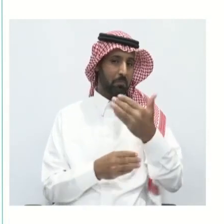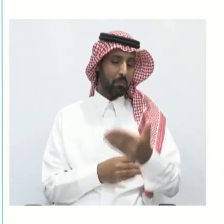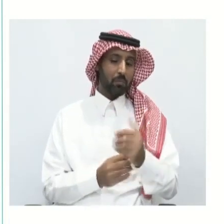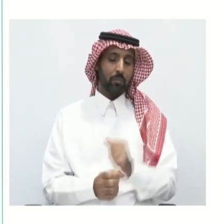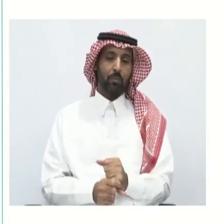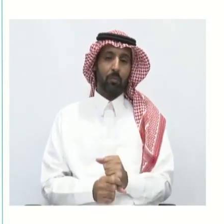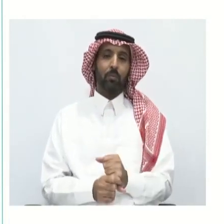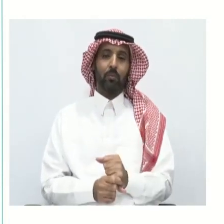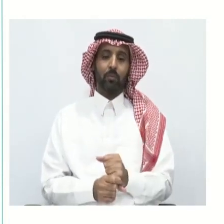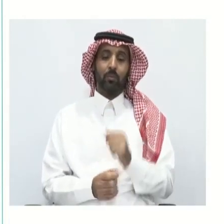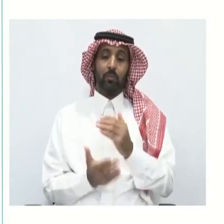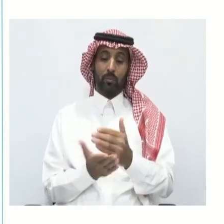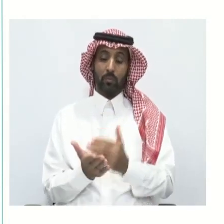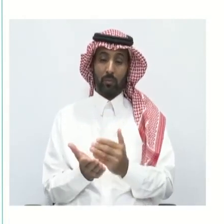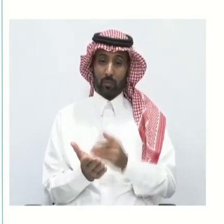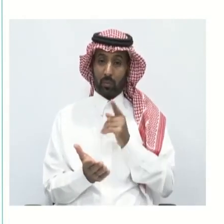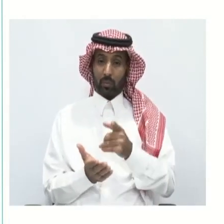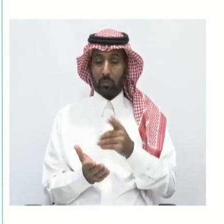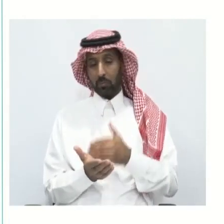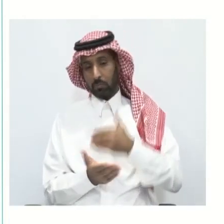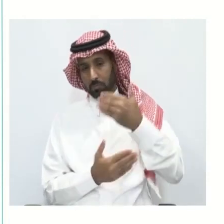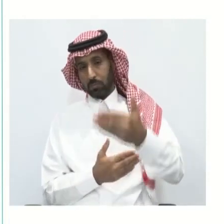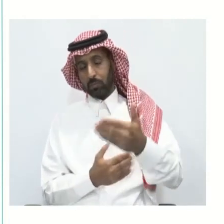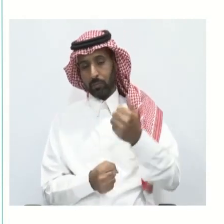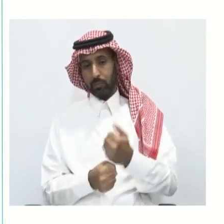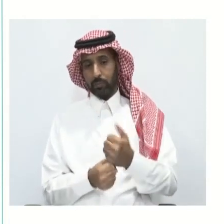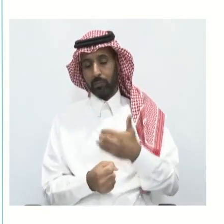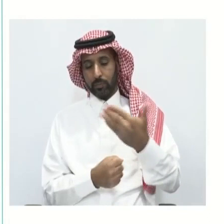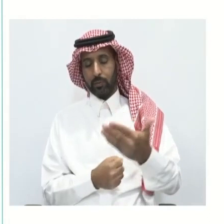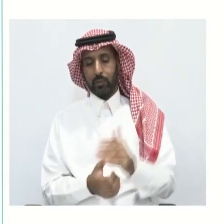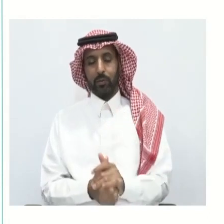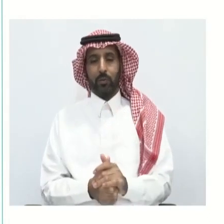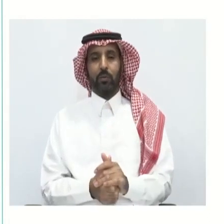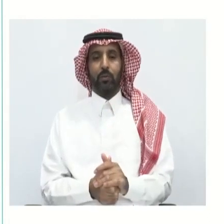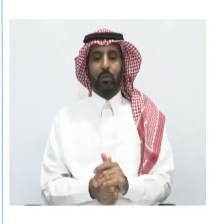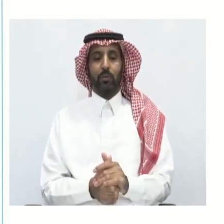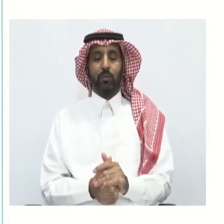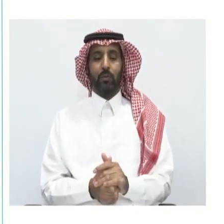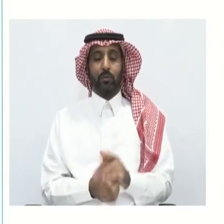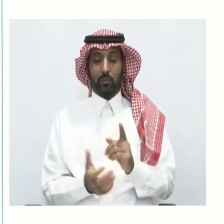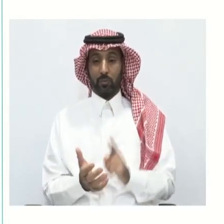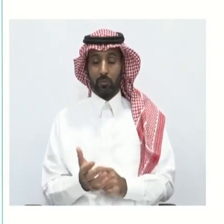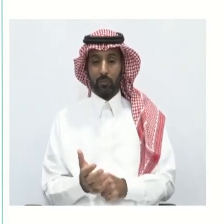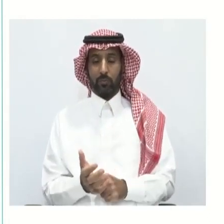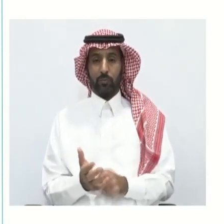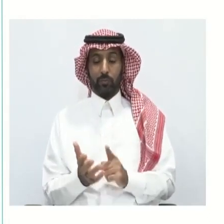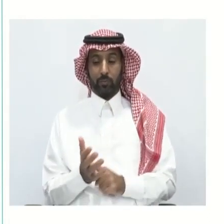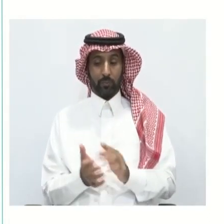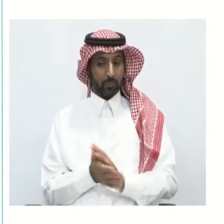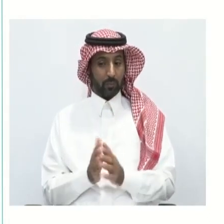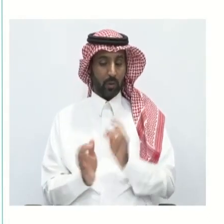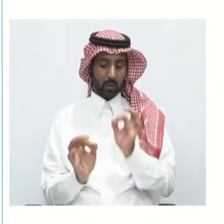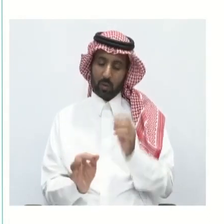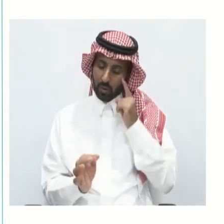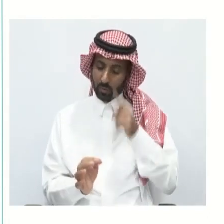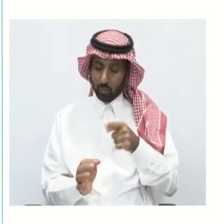intentions, plans, something that you're planning to do, something that you're intending to do, that have already been decided on. You have finished deciding